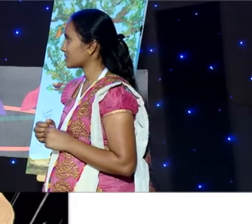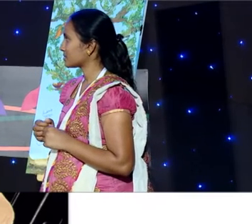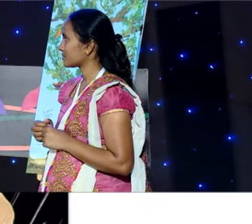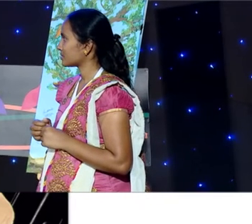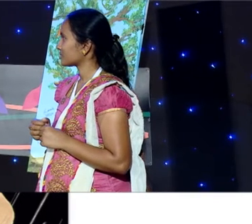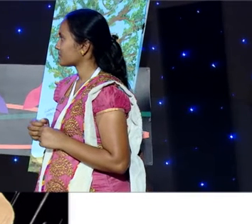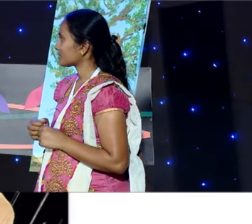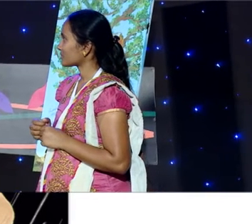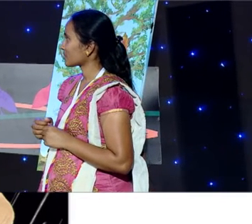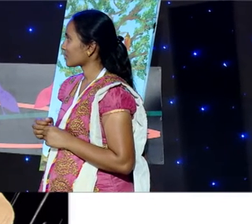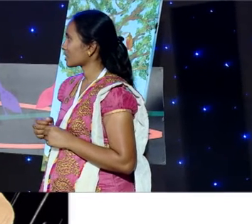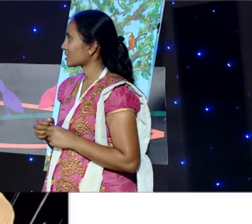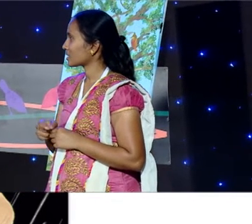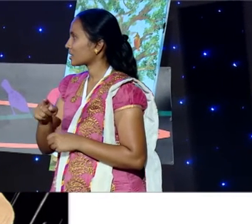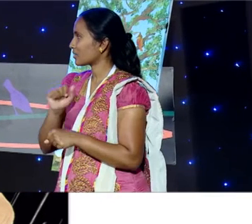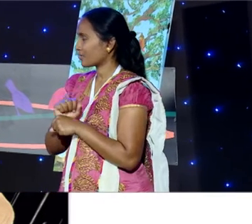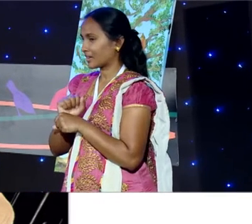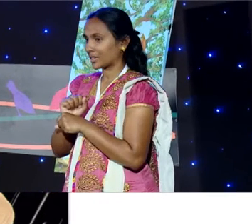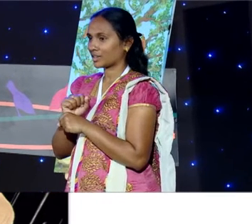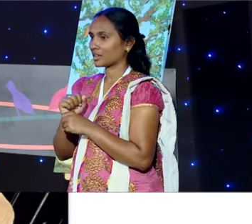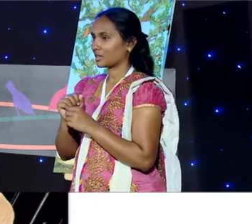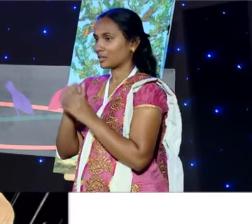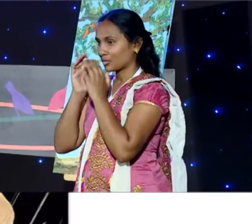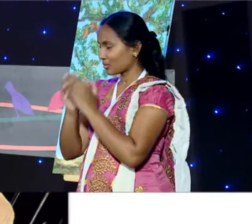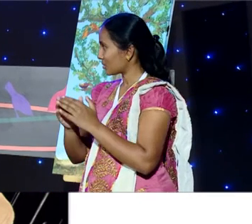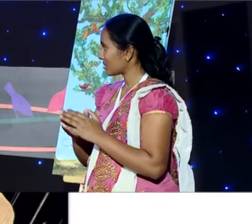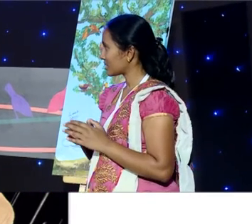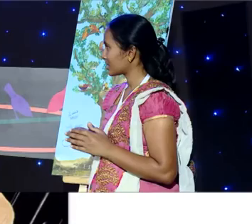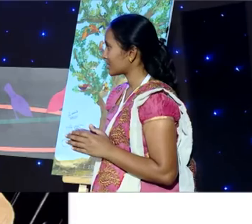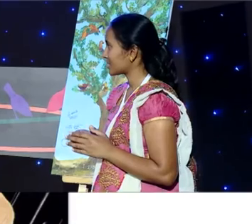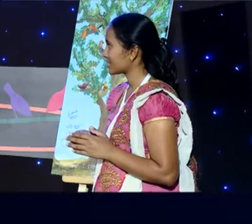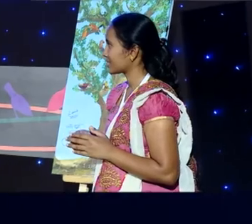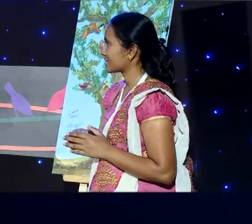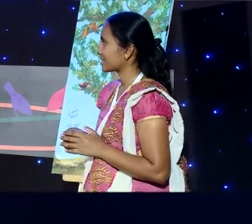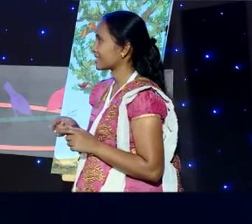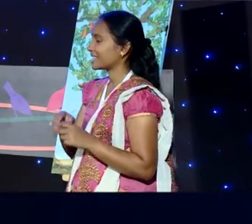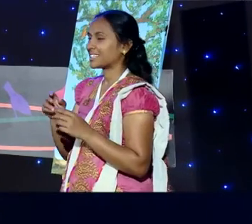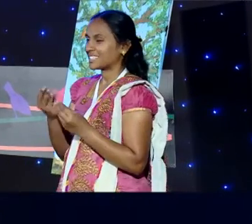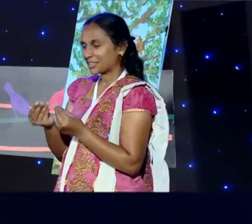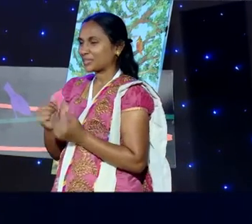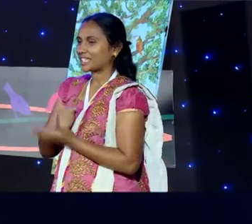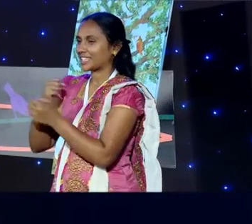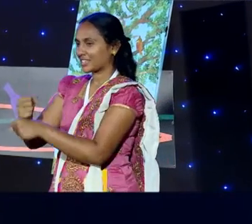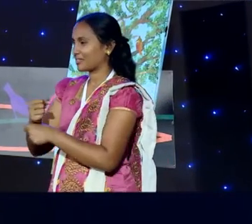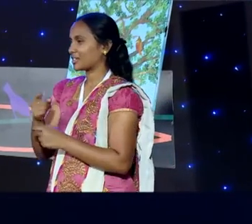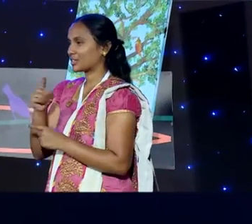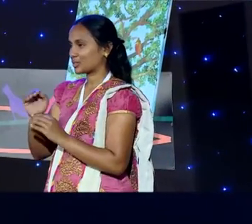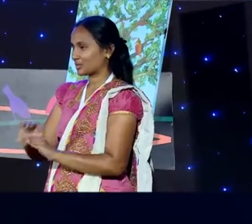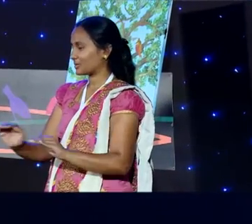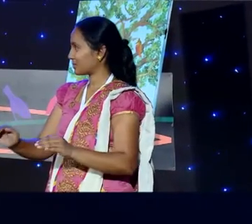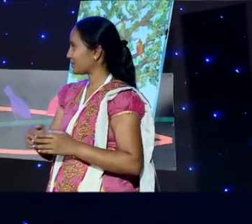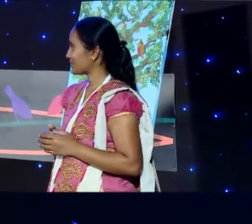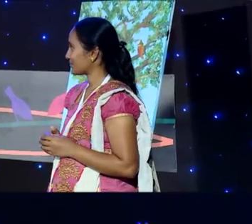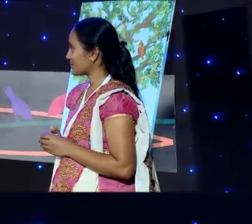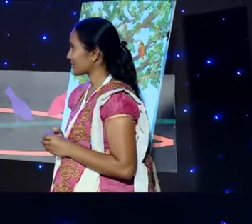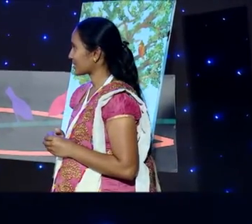says, where can I buy it? He says, sorry, you can't buy it. This is like something that's gifted to you. We don't sell anything here. And so this guy